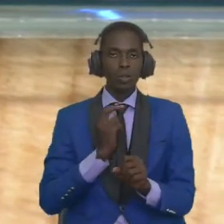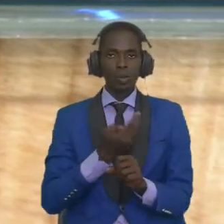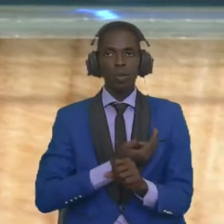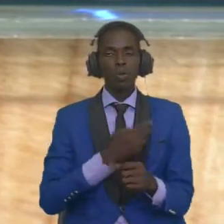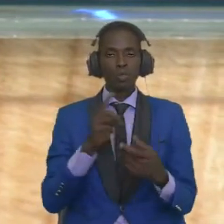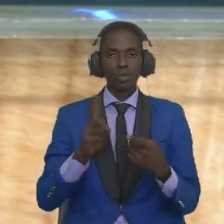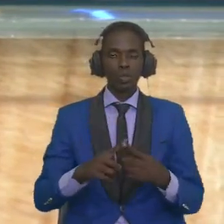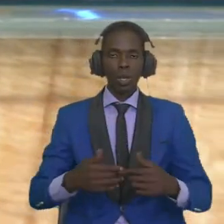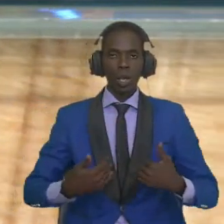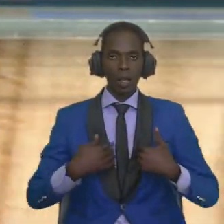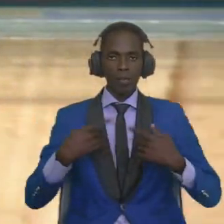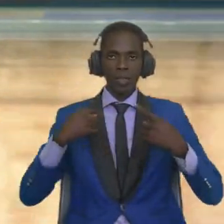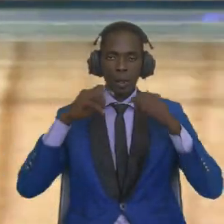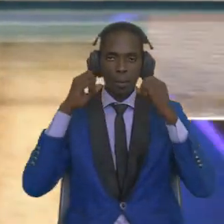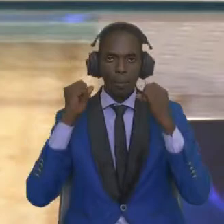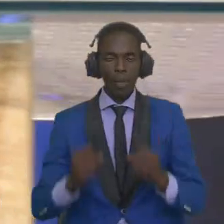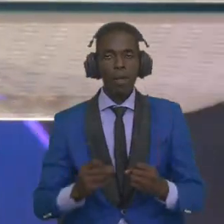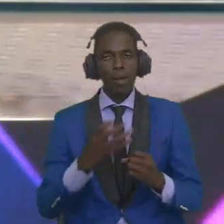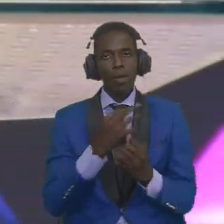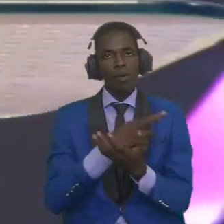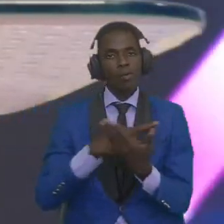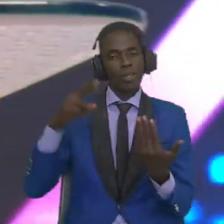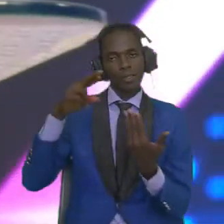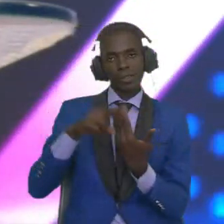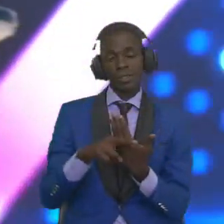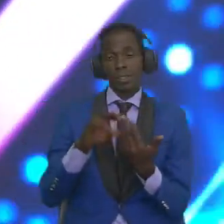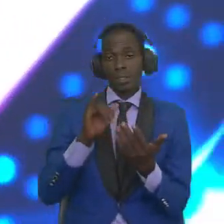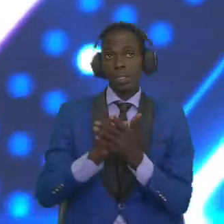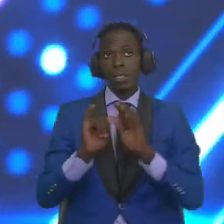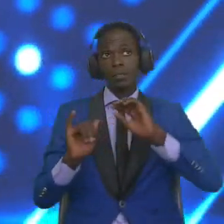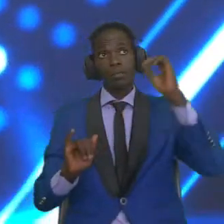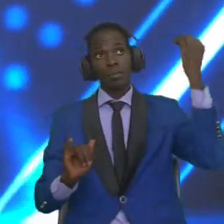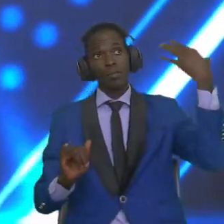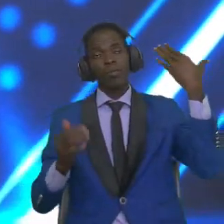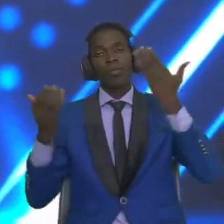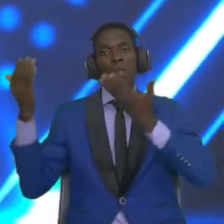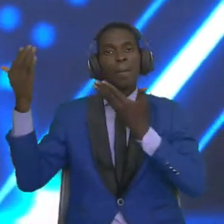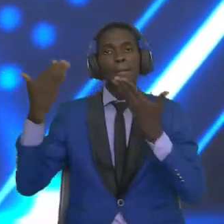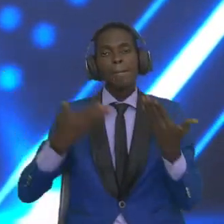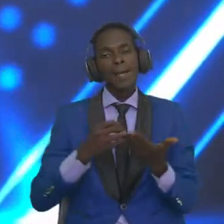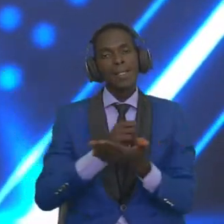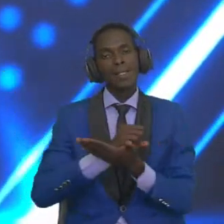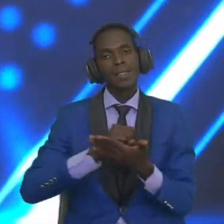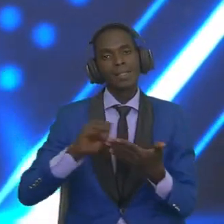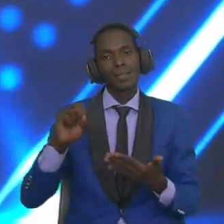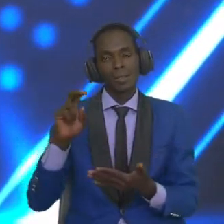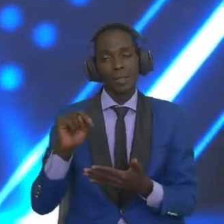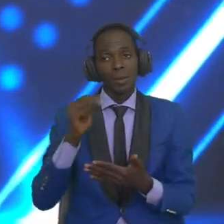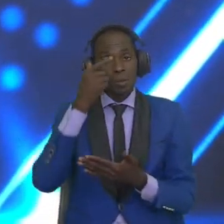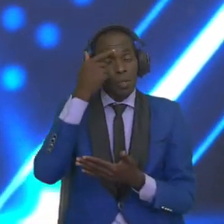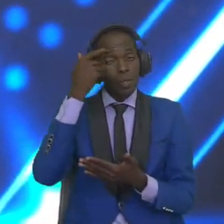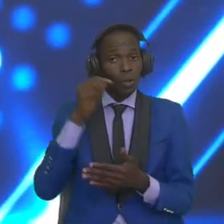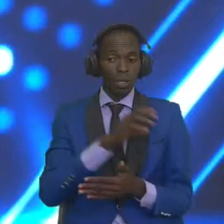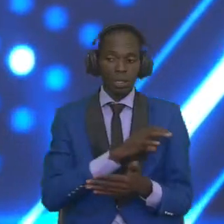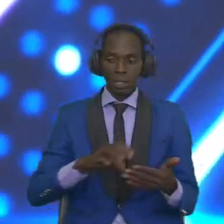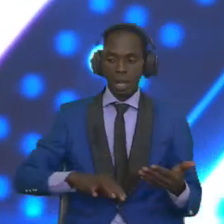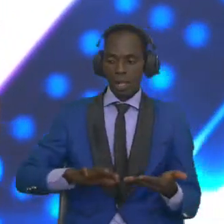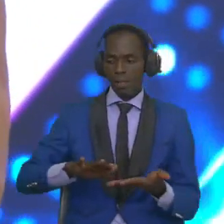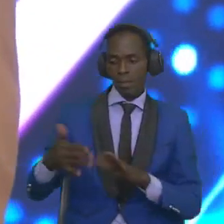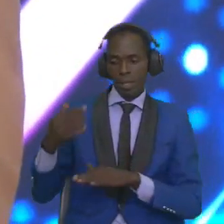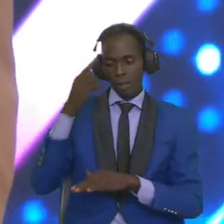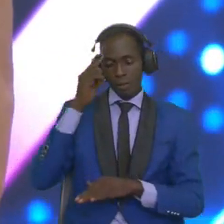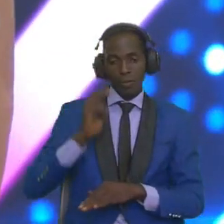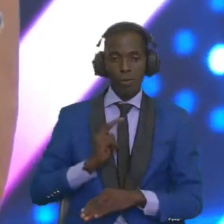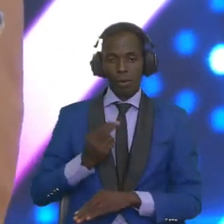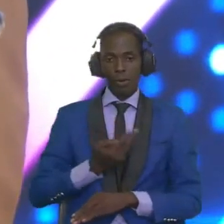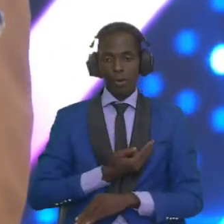in righteousness. Is that grace that brings sanctification, that Christ, because he died for us, by